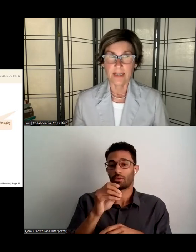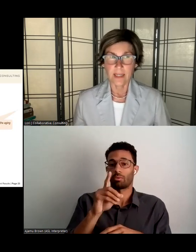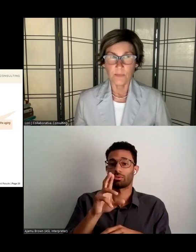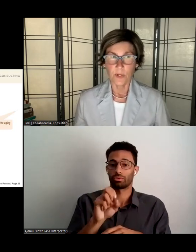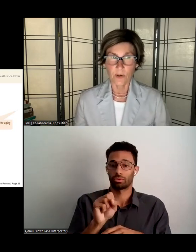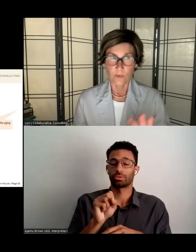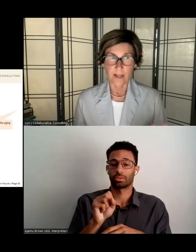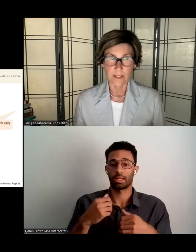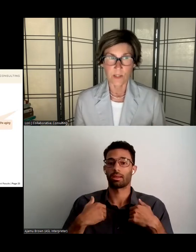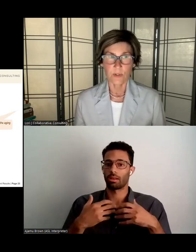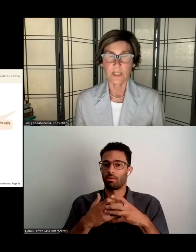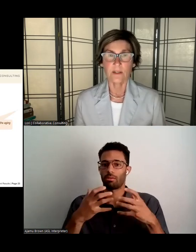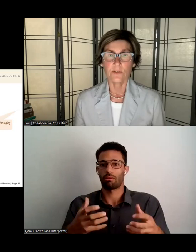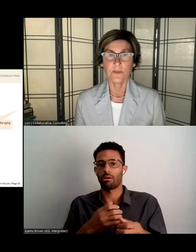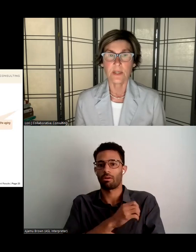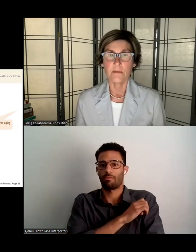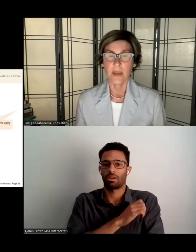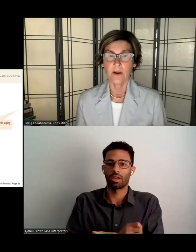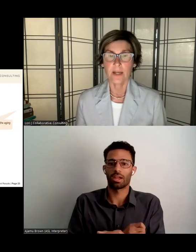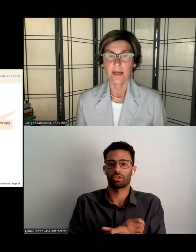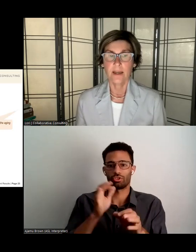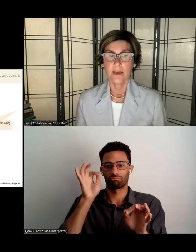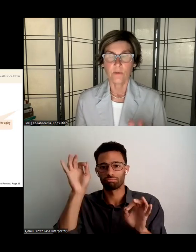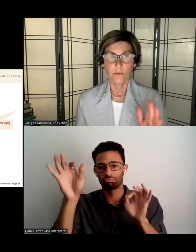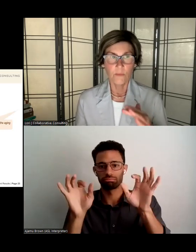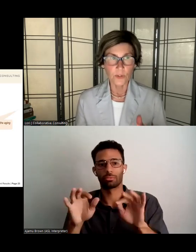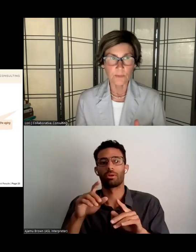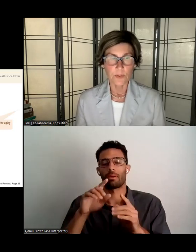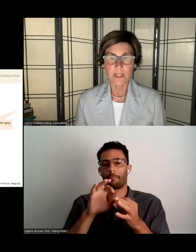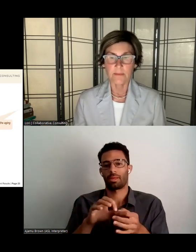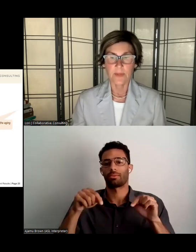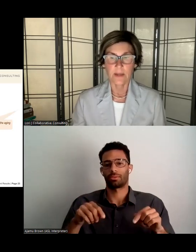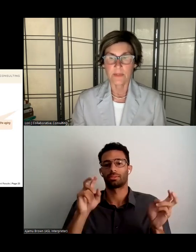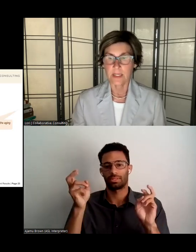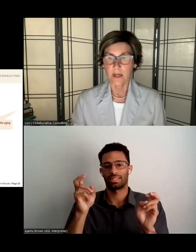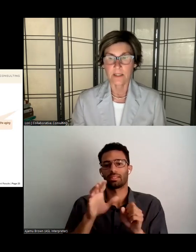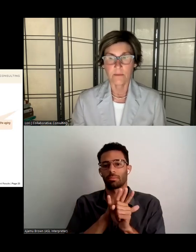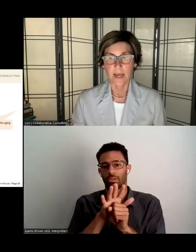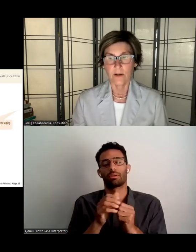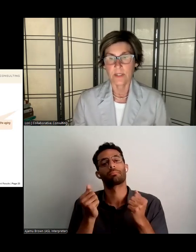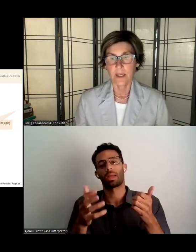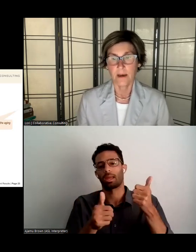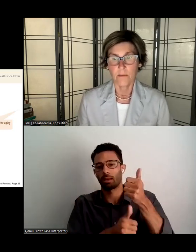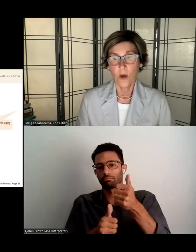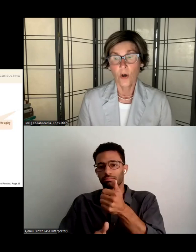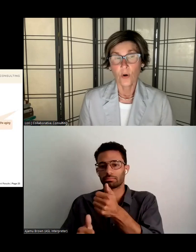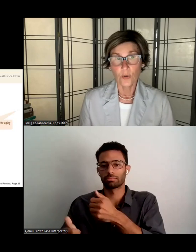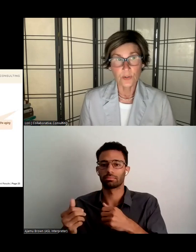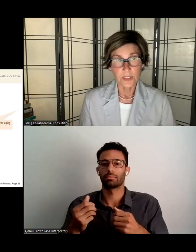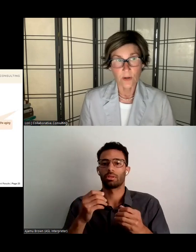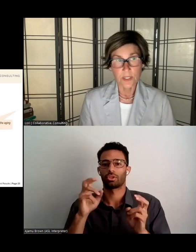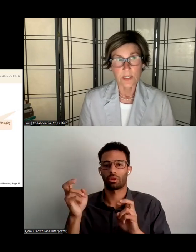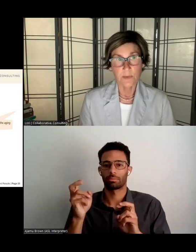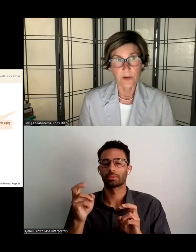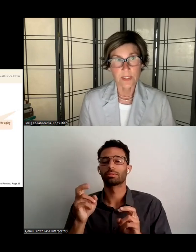and input around this particular theme area. There were multiple sub-themes. They talked about